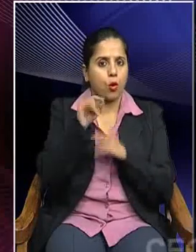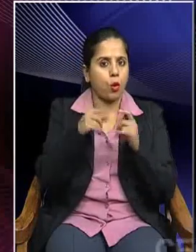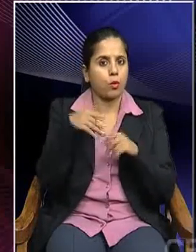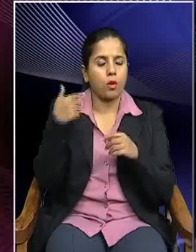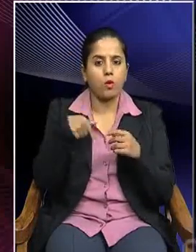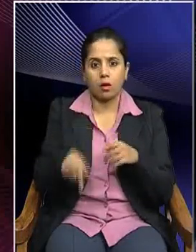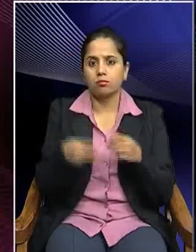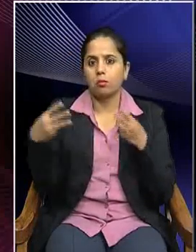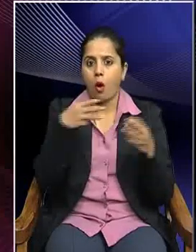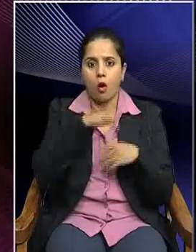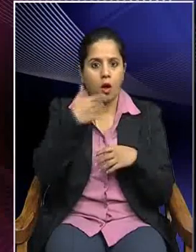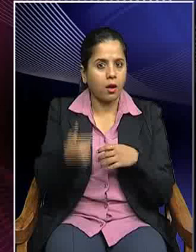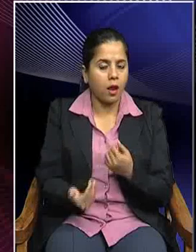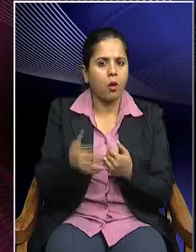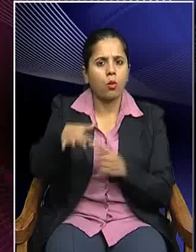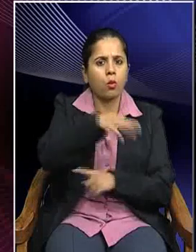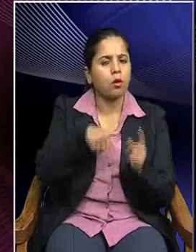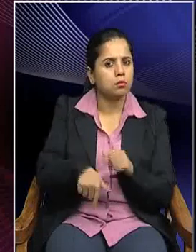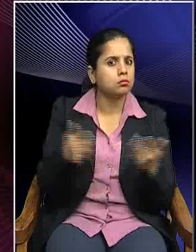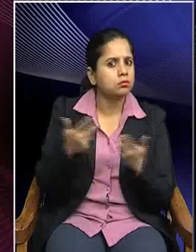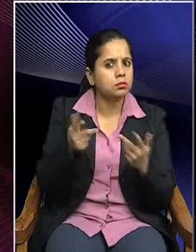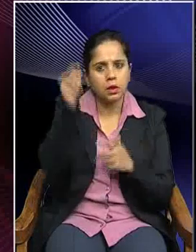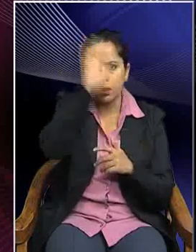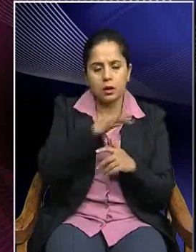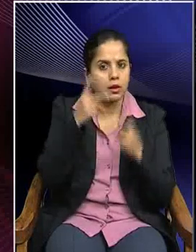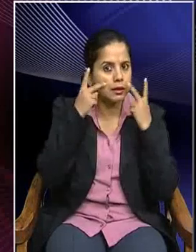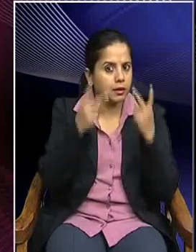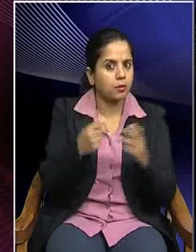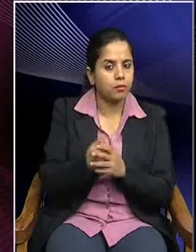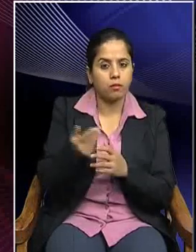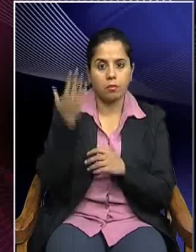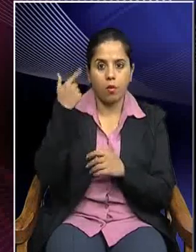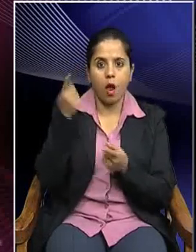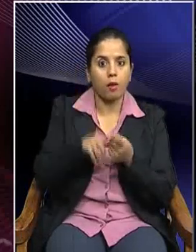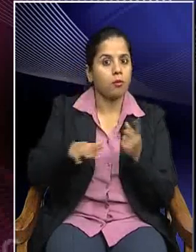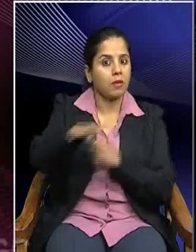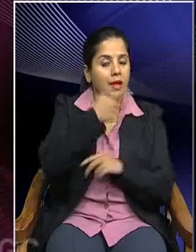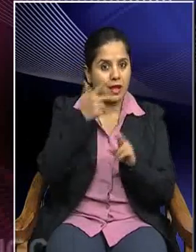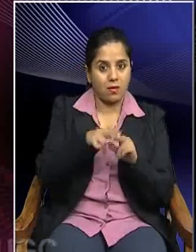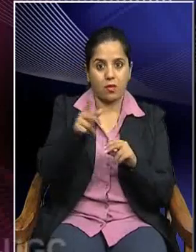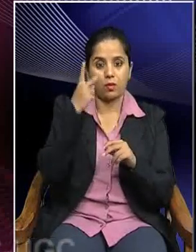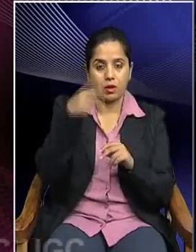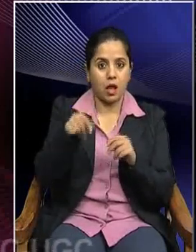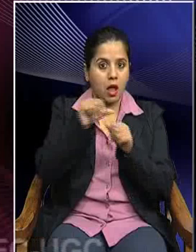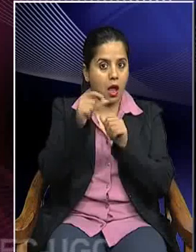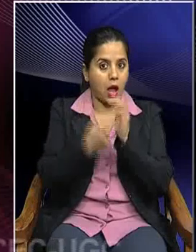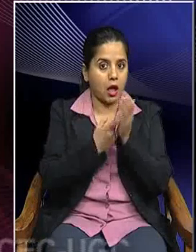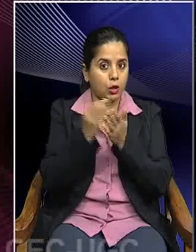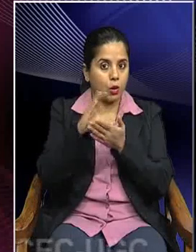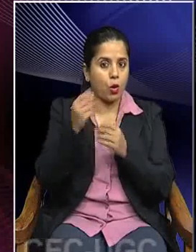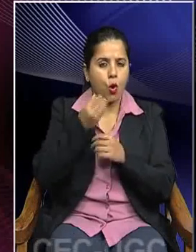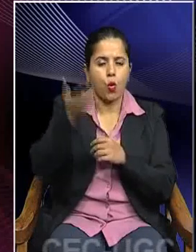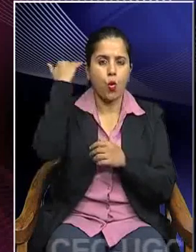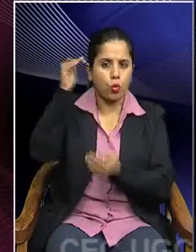is the situation here? The situation here is that if you look at the archaeological profile